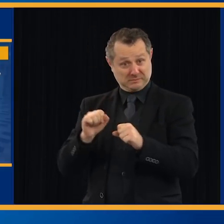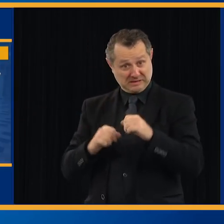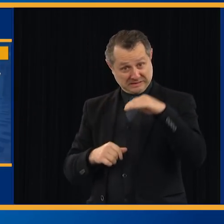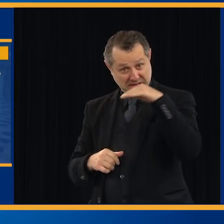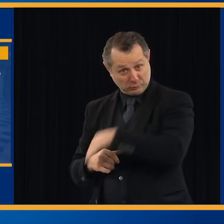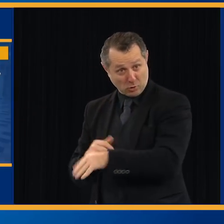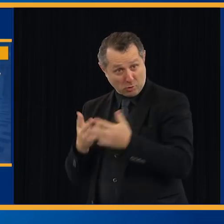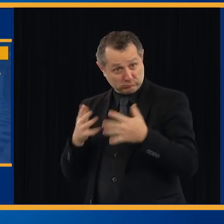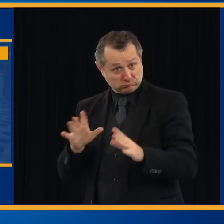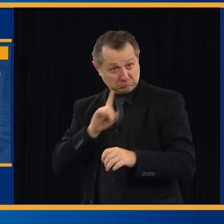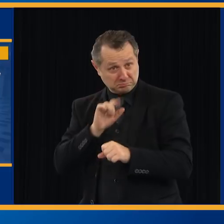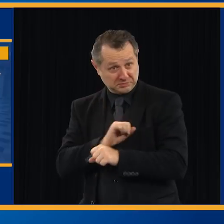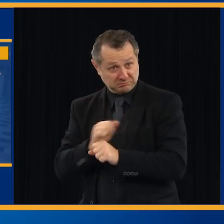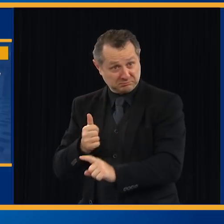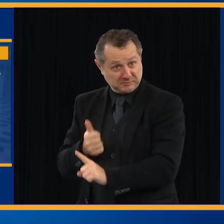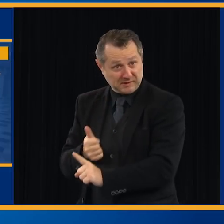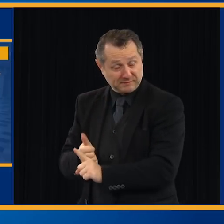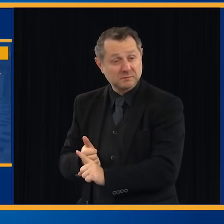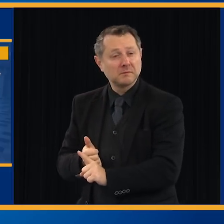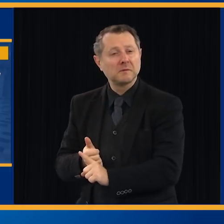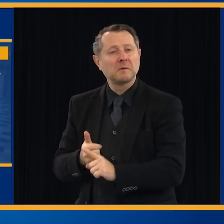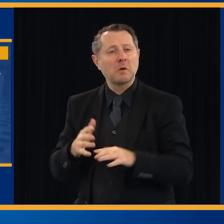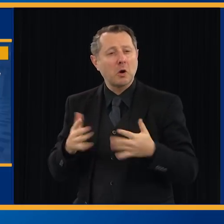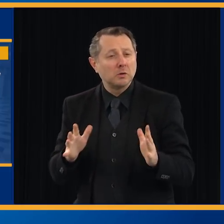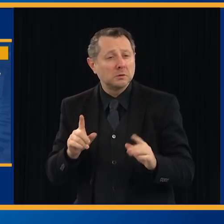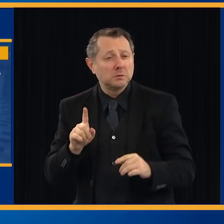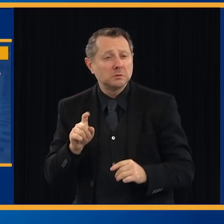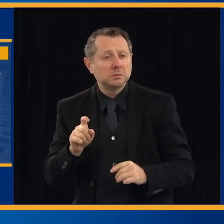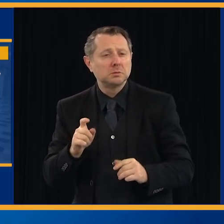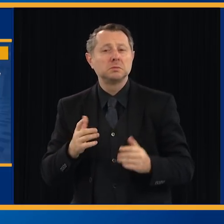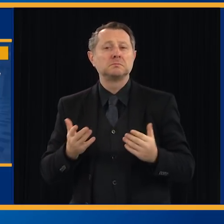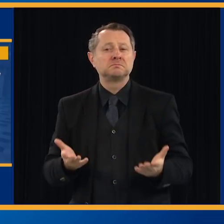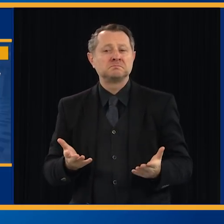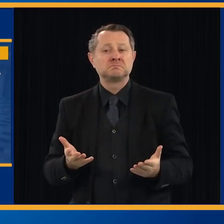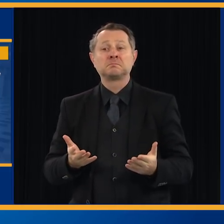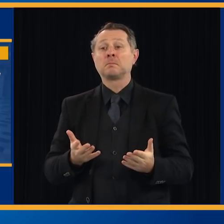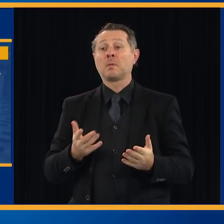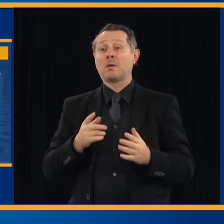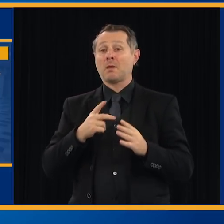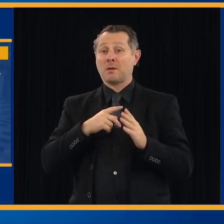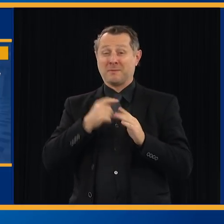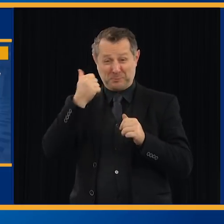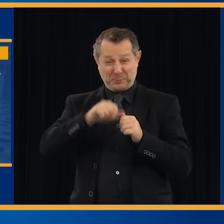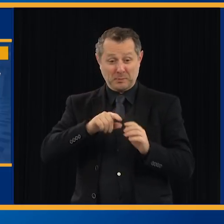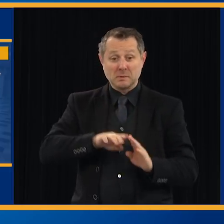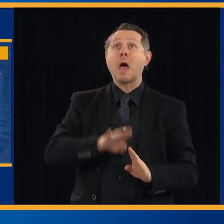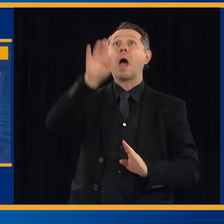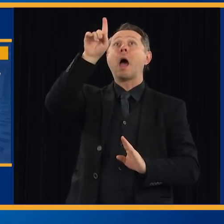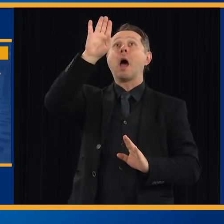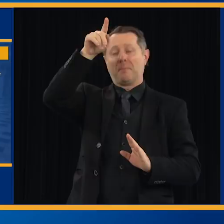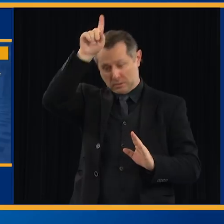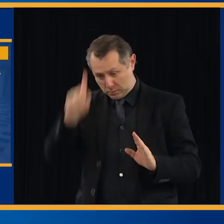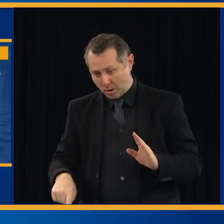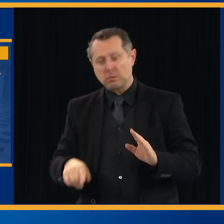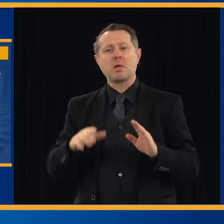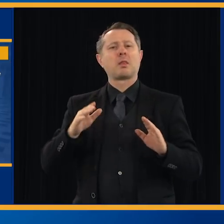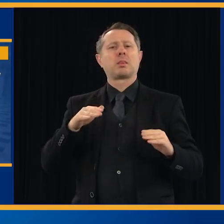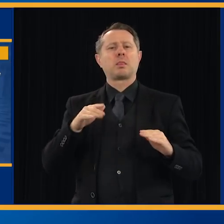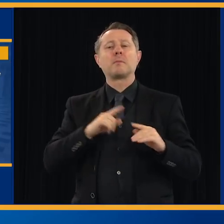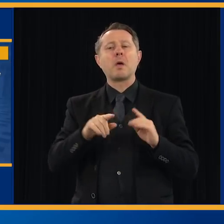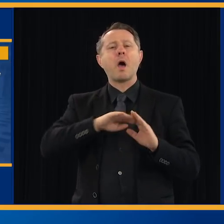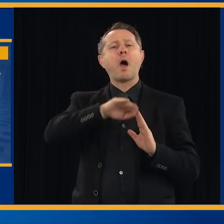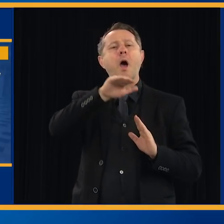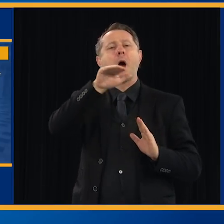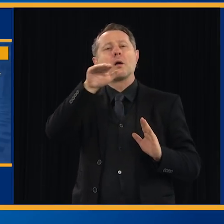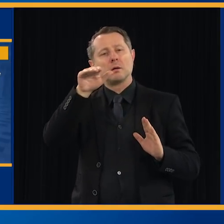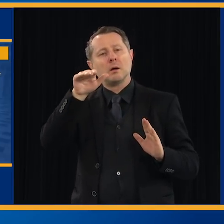point. And it turned out the high point wasn't a point, but the high point was a plateau. And we got up to a high point, and